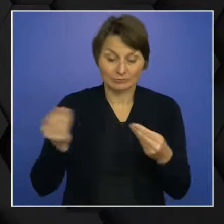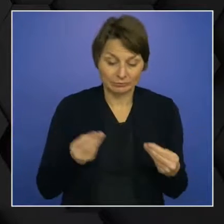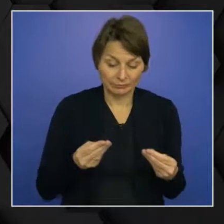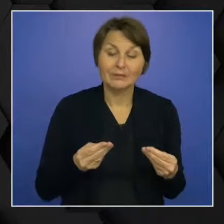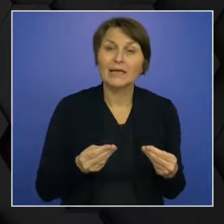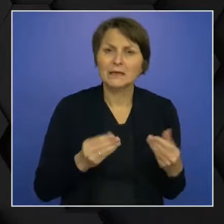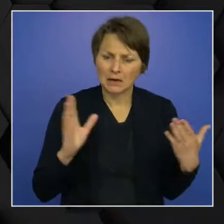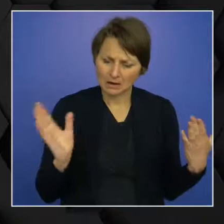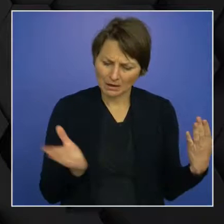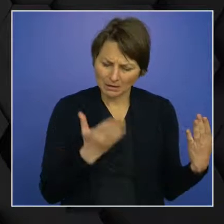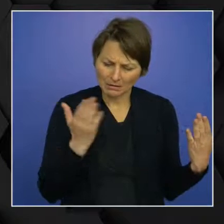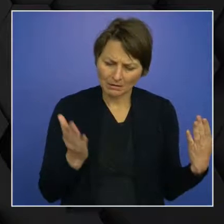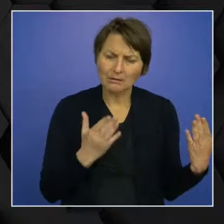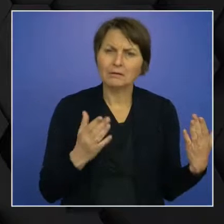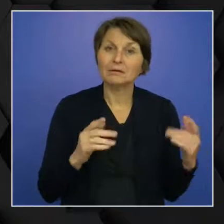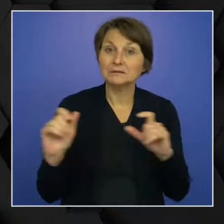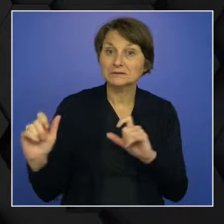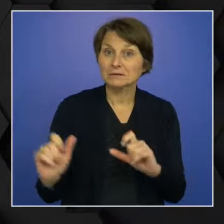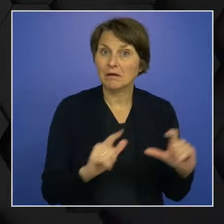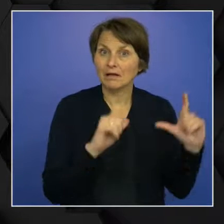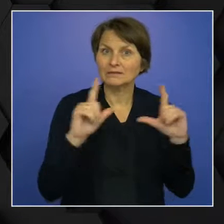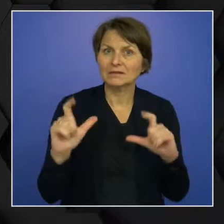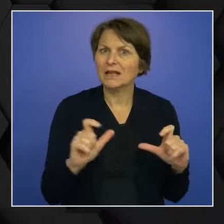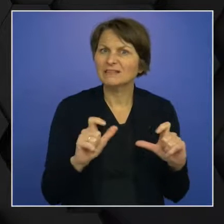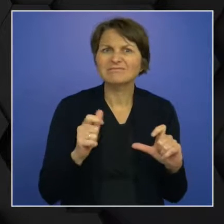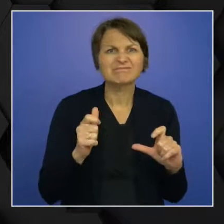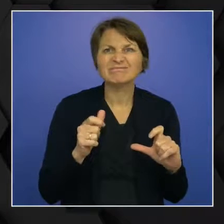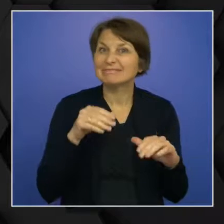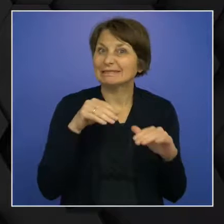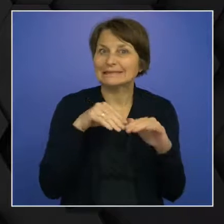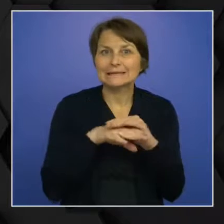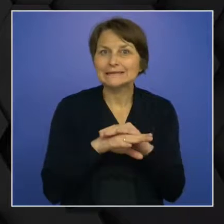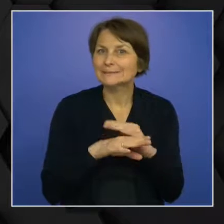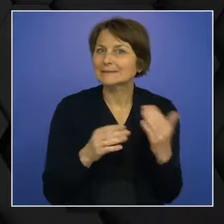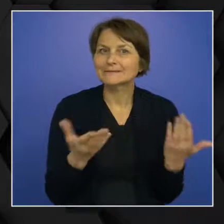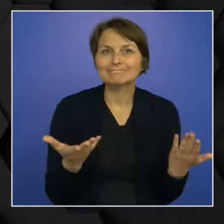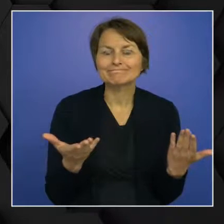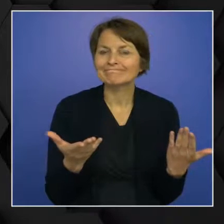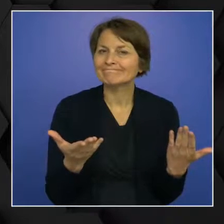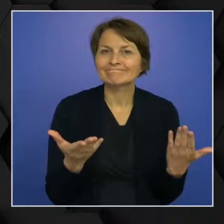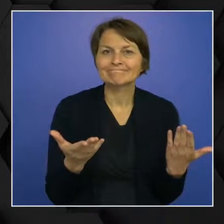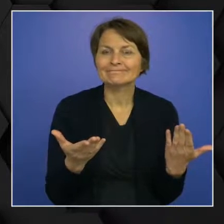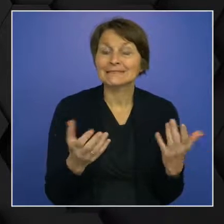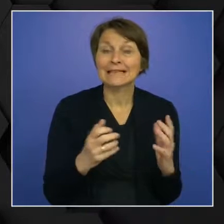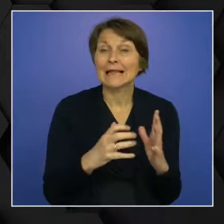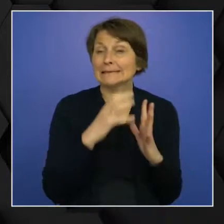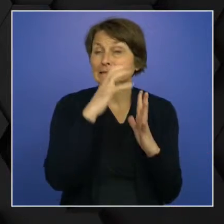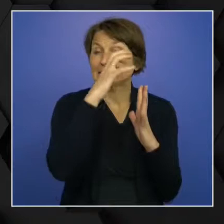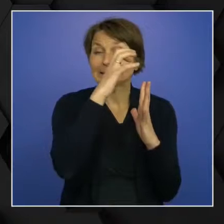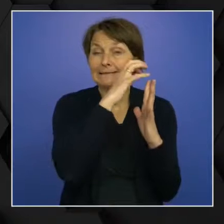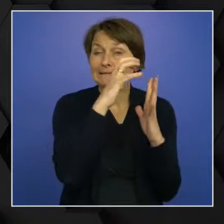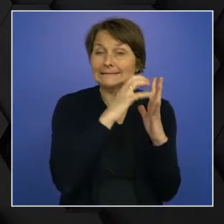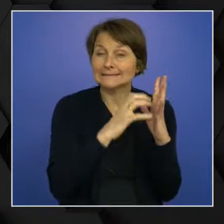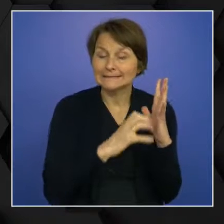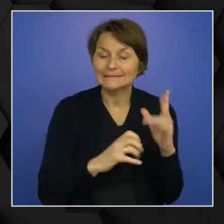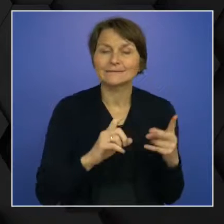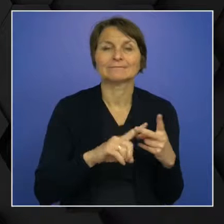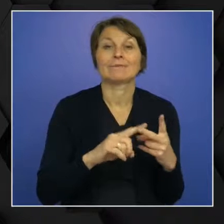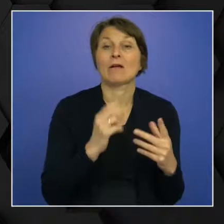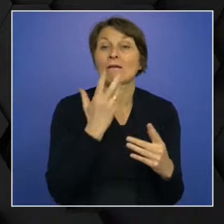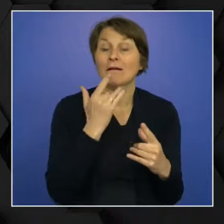are a lot of slides also very inaccessible, like either too much text, wrong